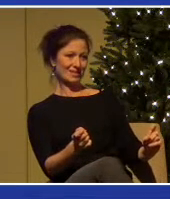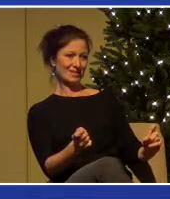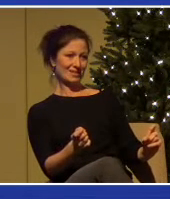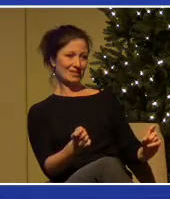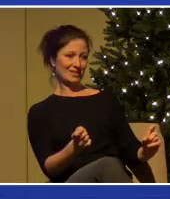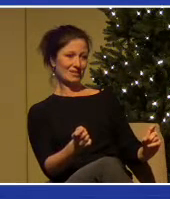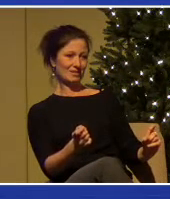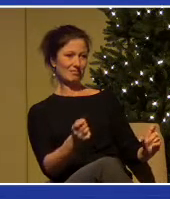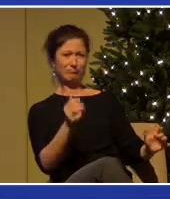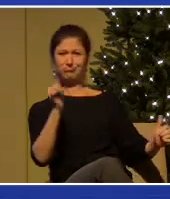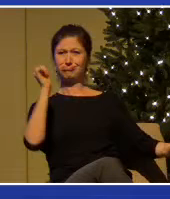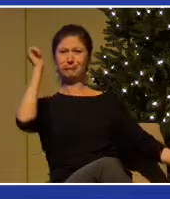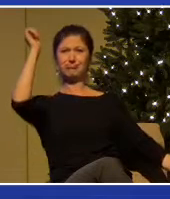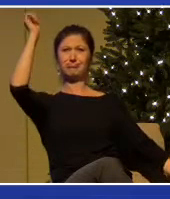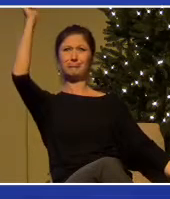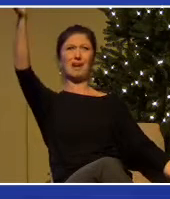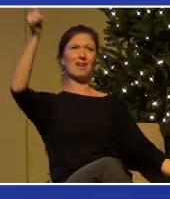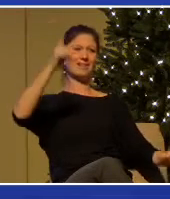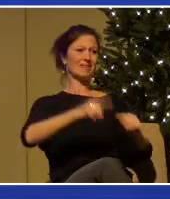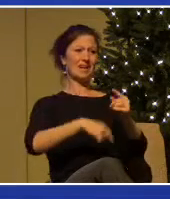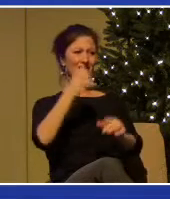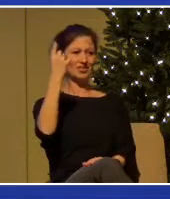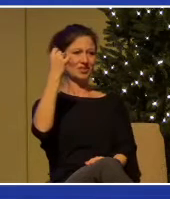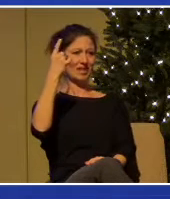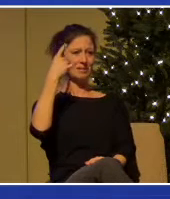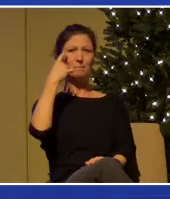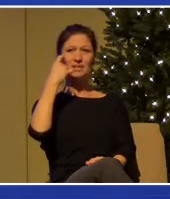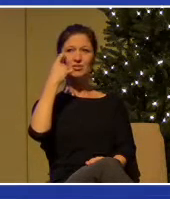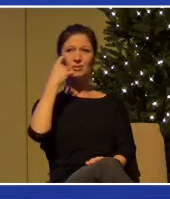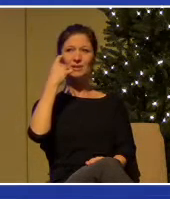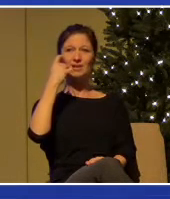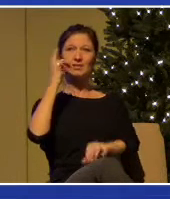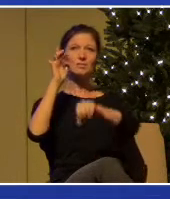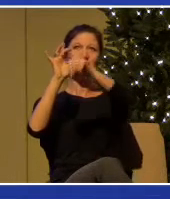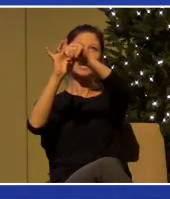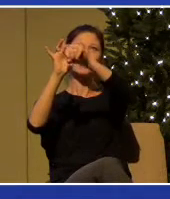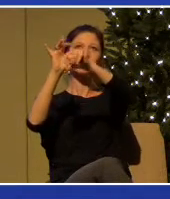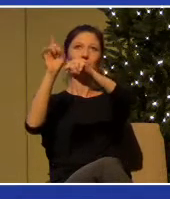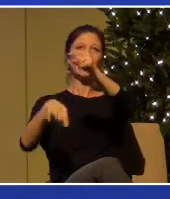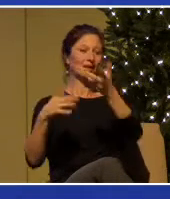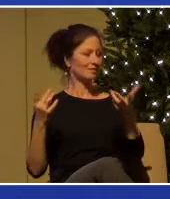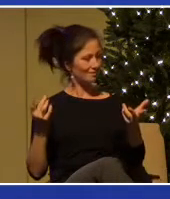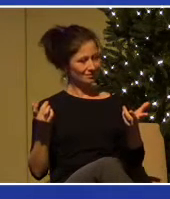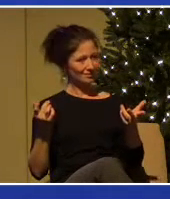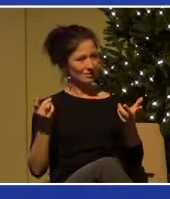So far beyond us, unknowable, untouchable,